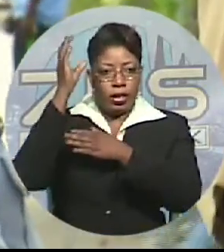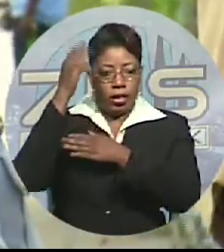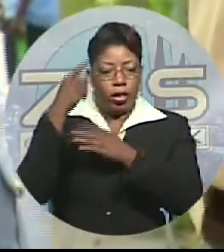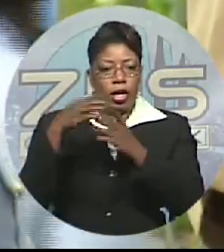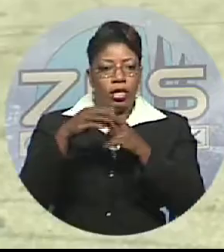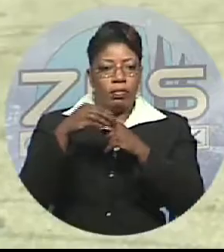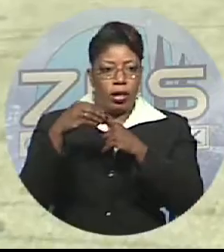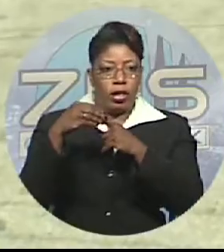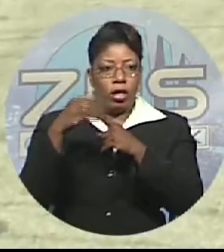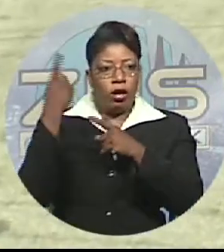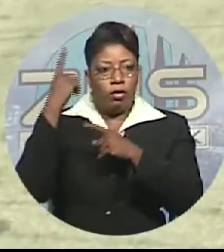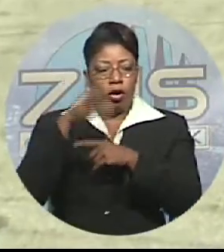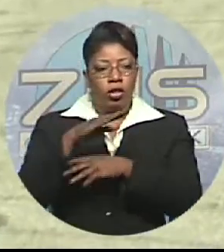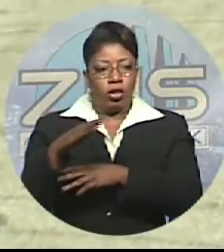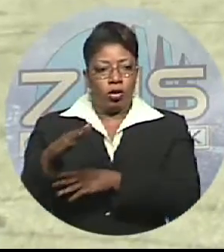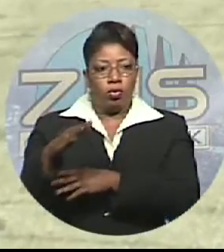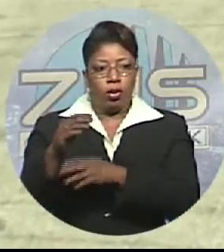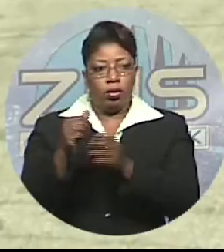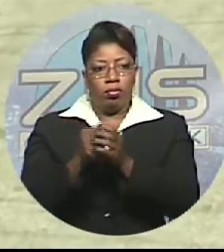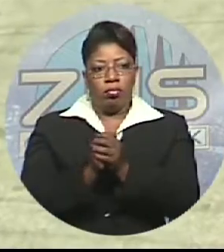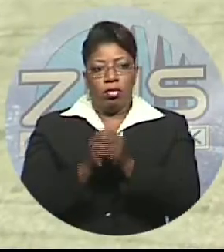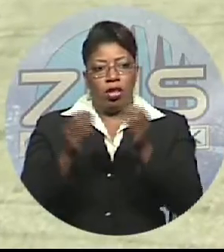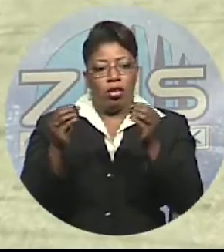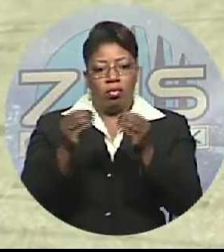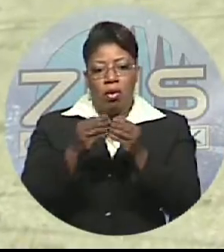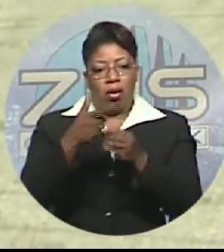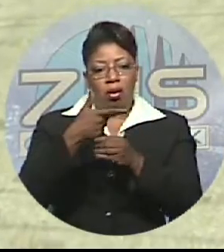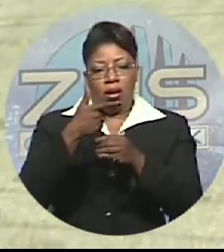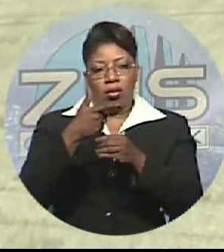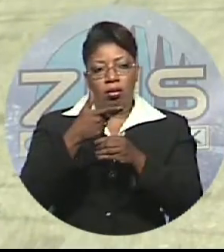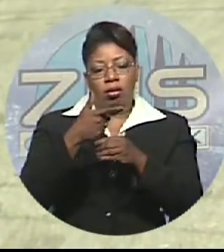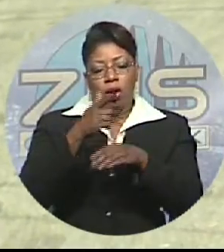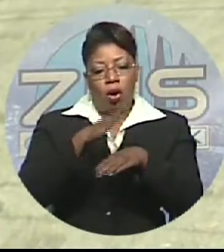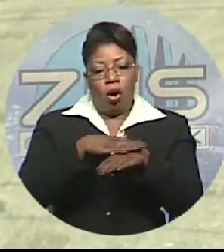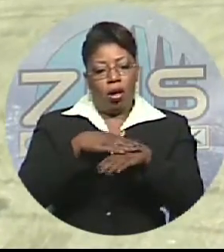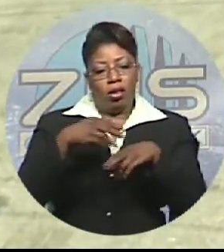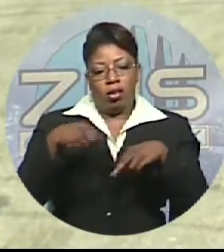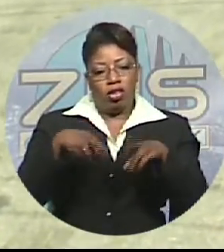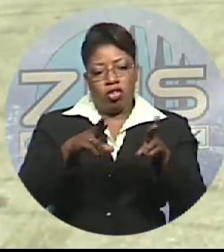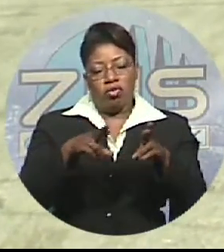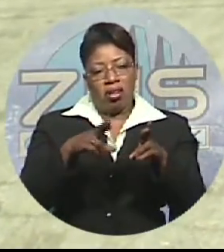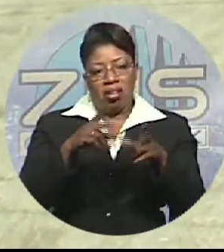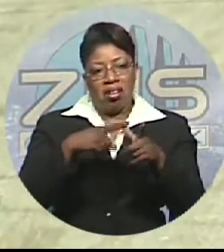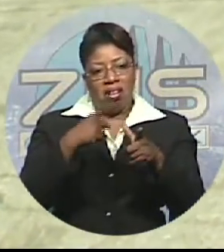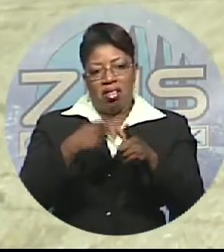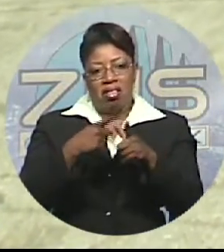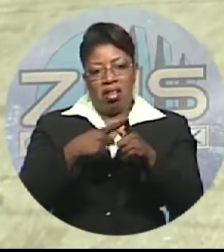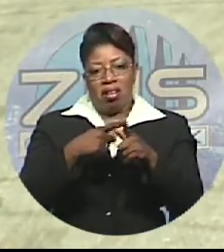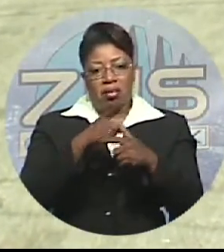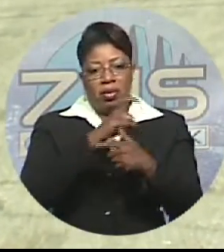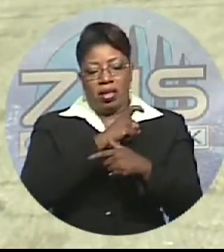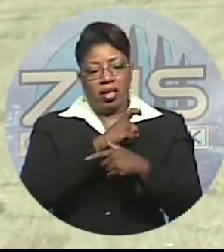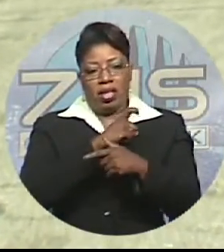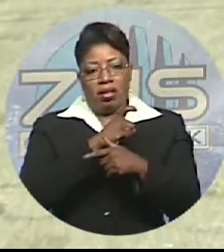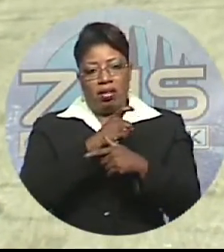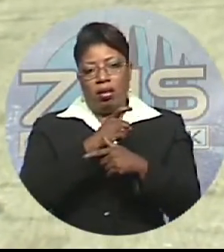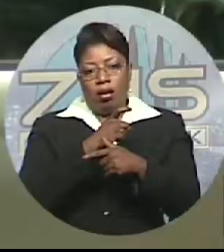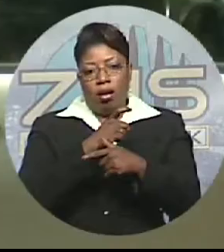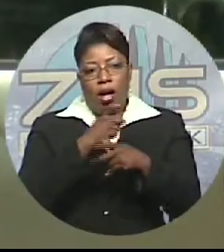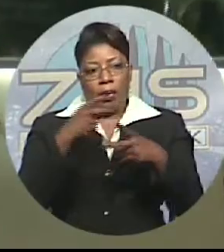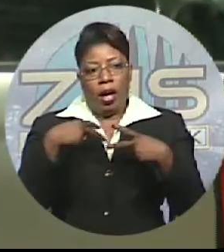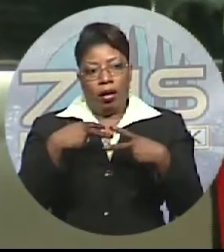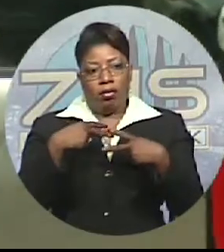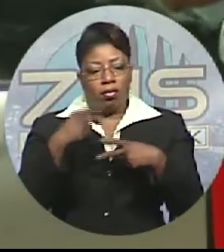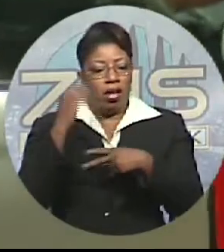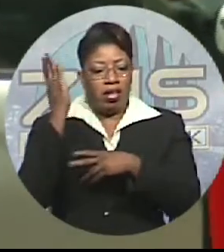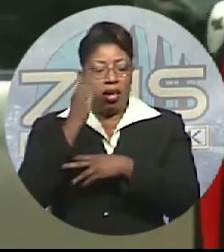her children. I've let more guns on the street than the police have. And they have bigger guns. That's how I never heard a police fire as